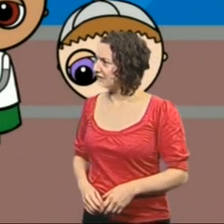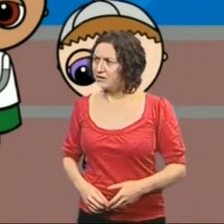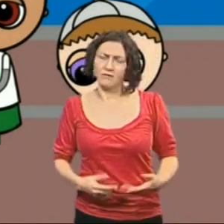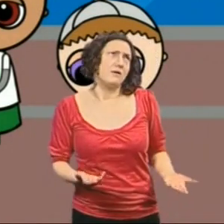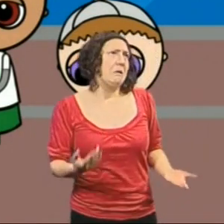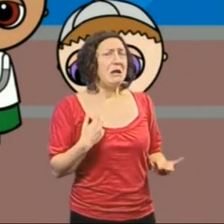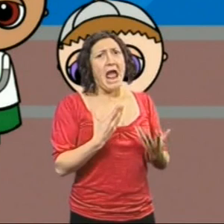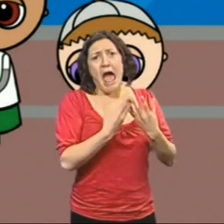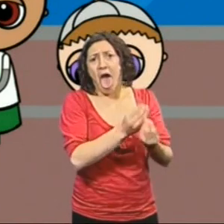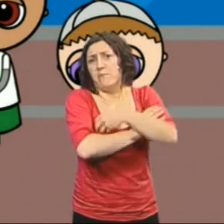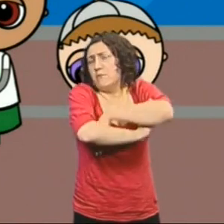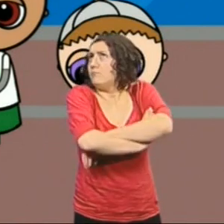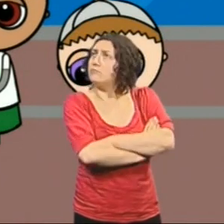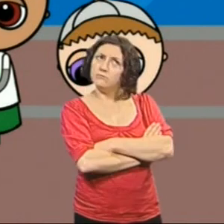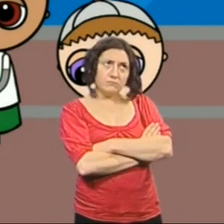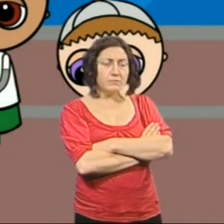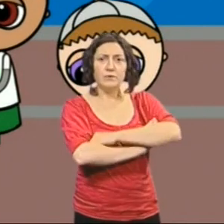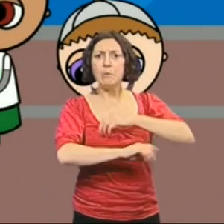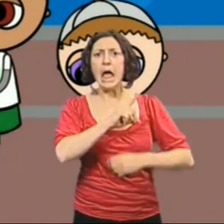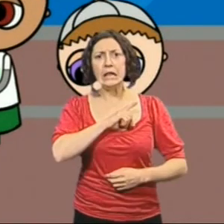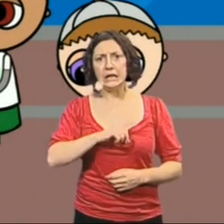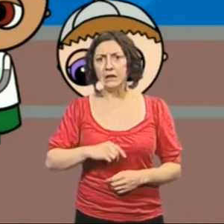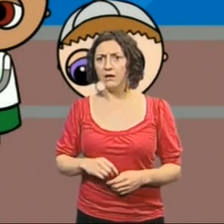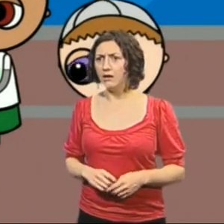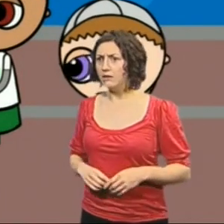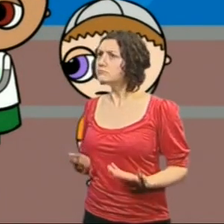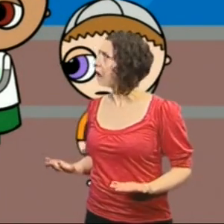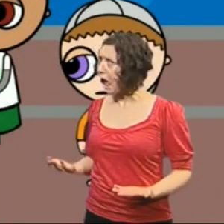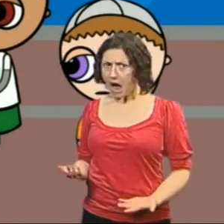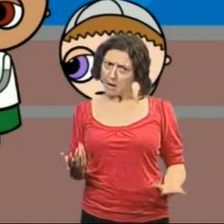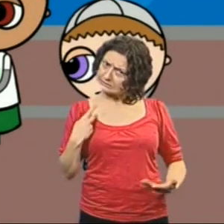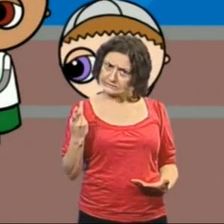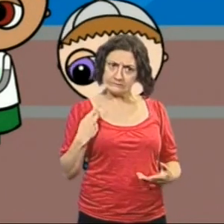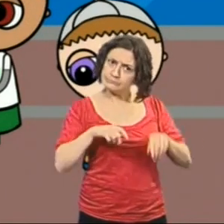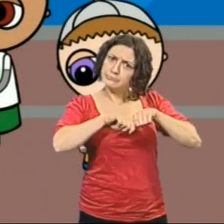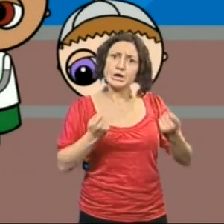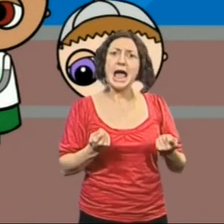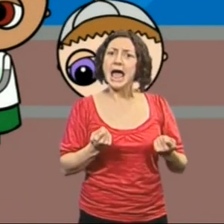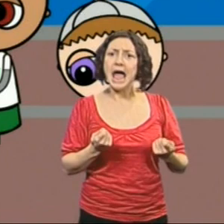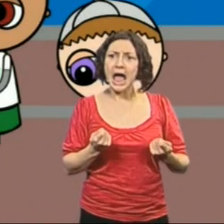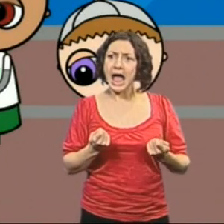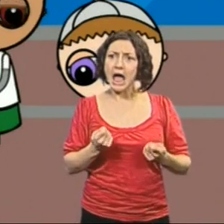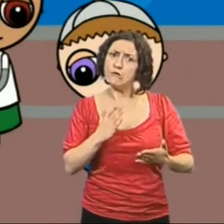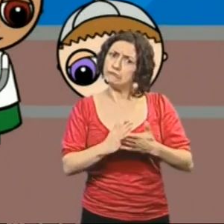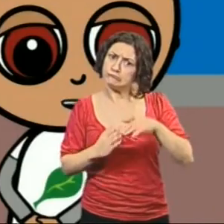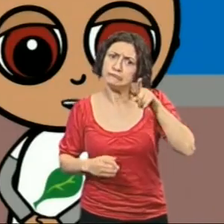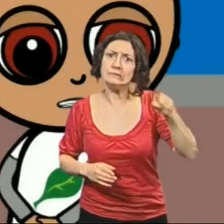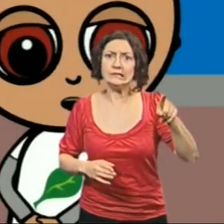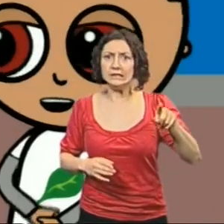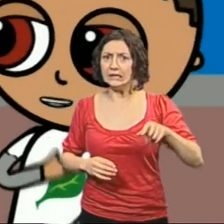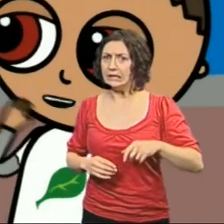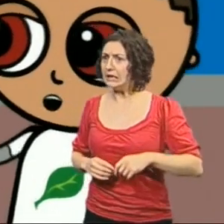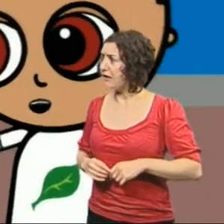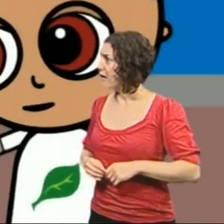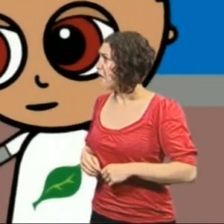I don't see why we should help. Yeah, it wasn't us who broke the toy car. It was Noel. But he